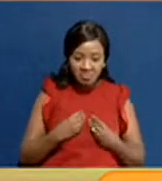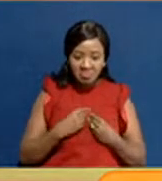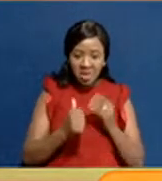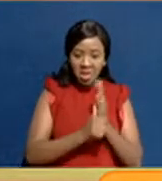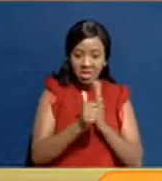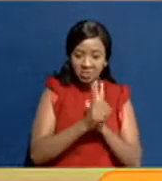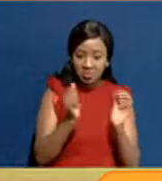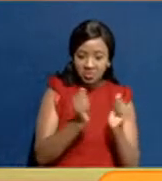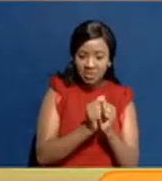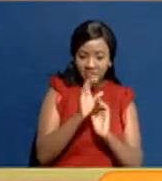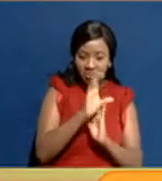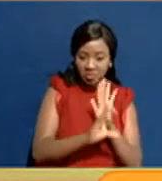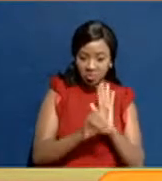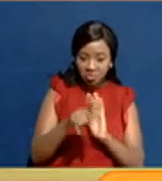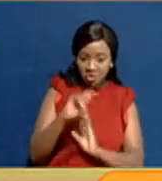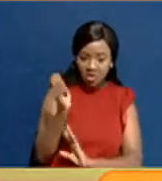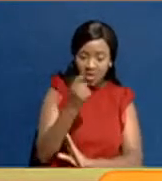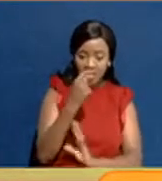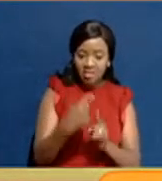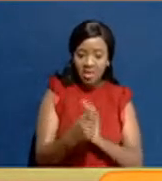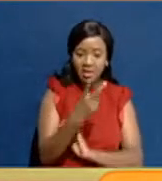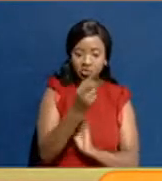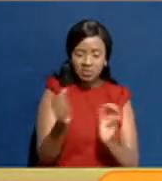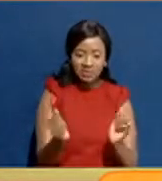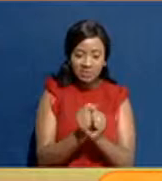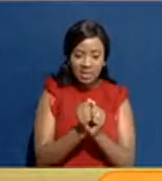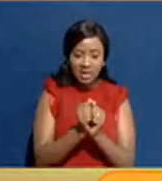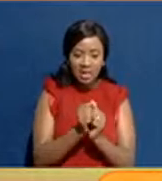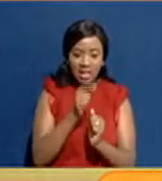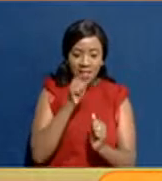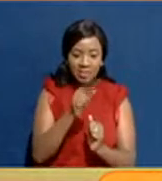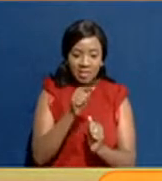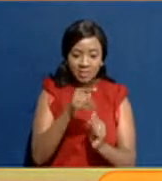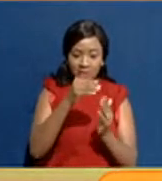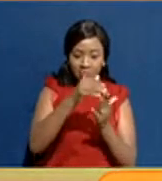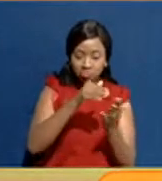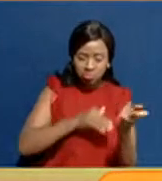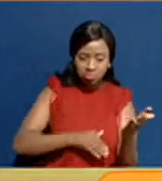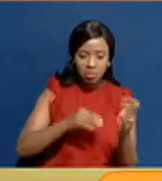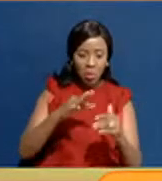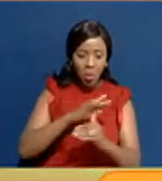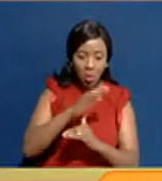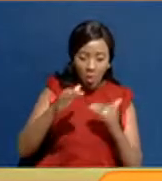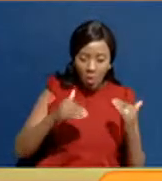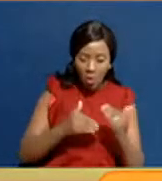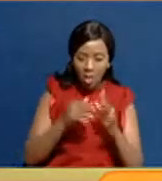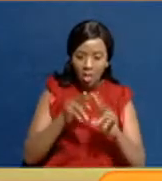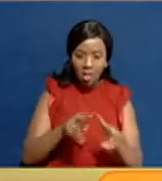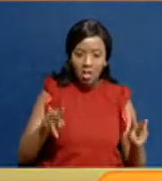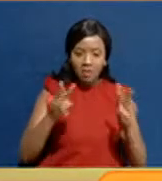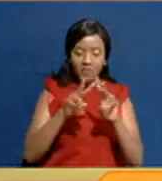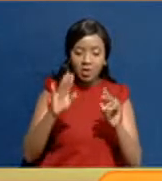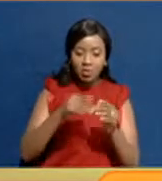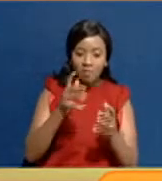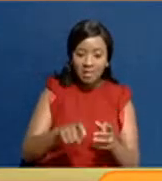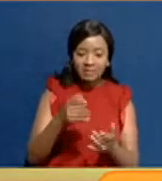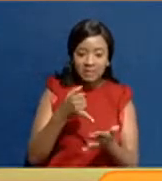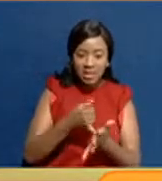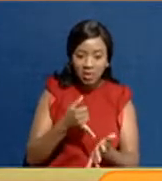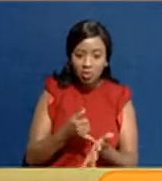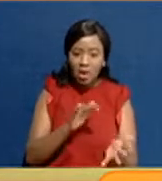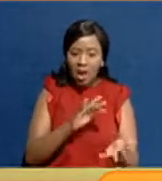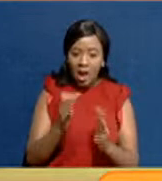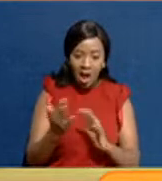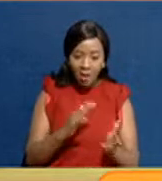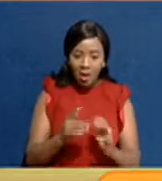of the Constitution of Kenya 2010, which should have listed all the values that should include how those